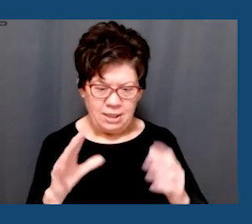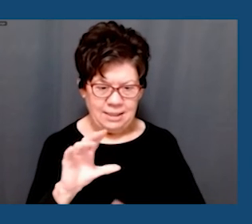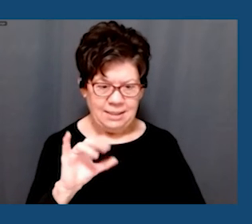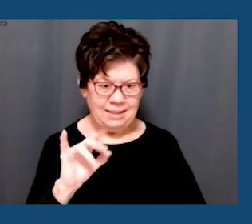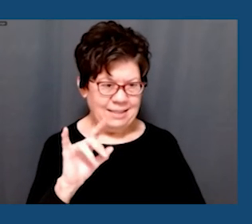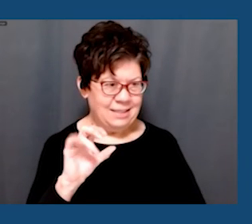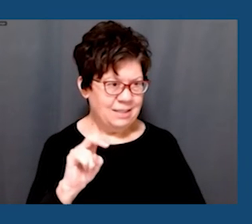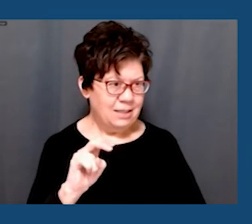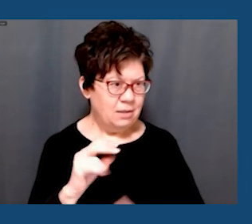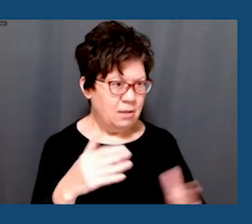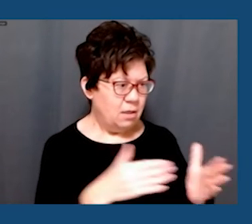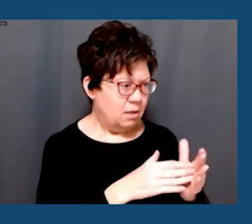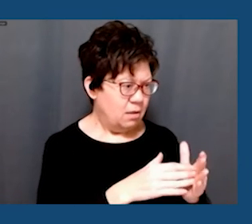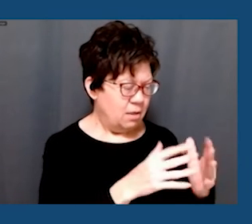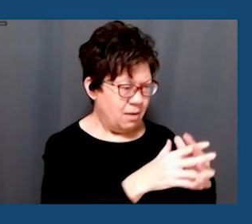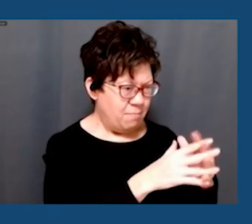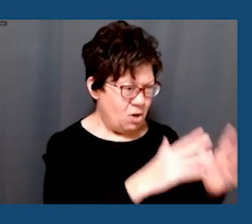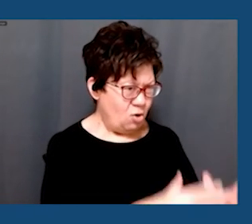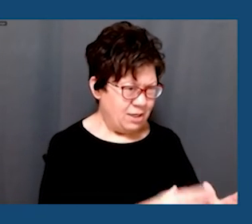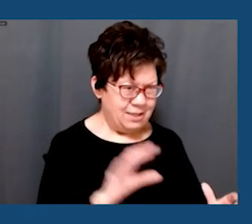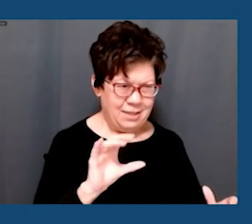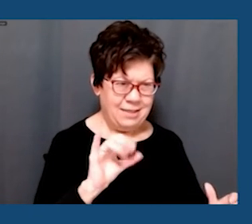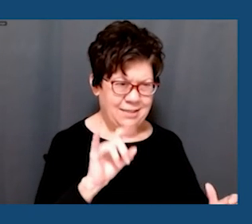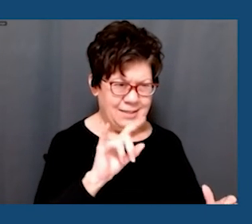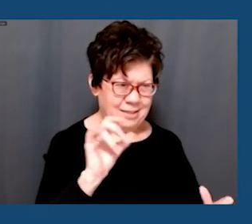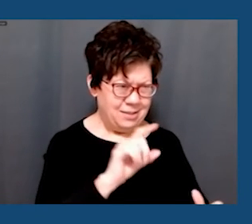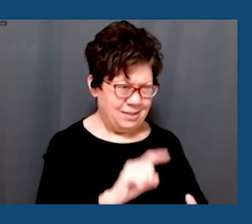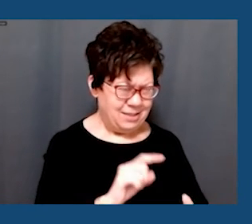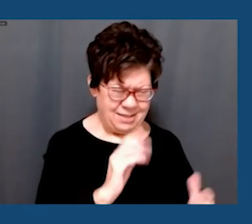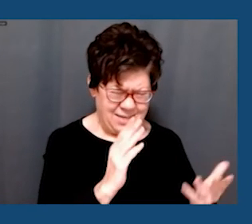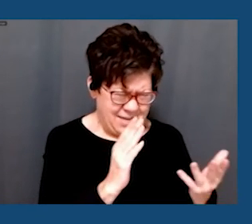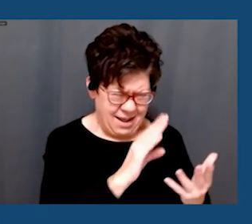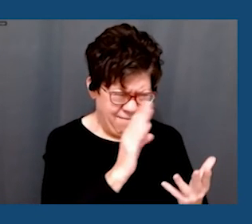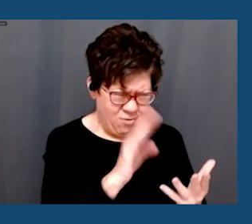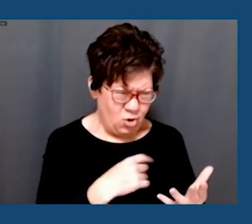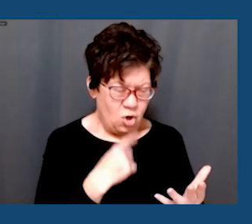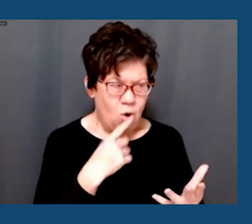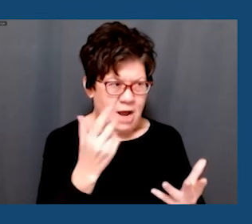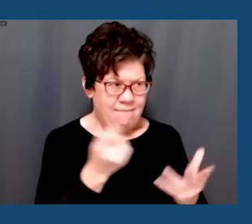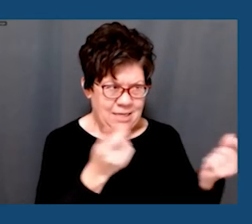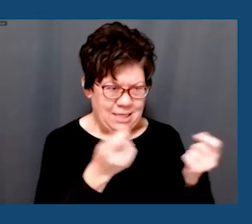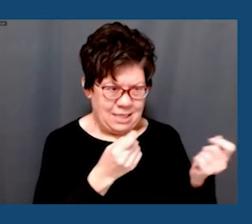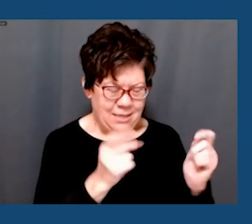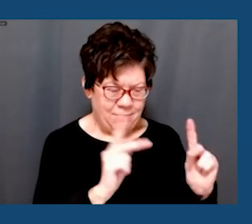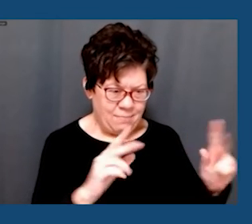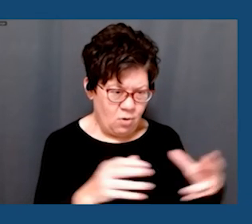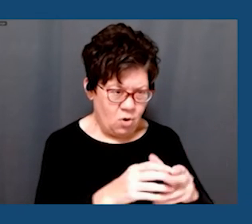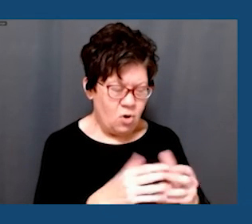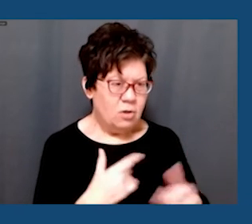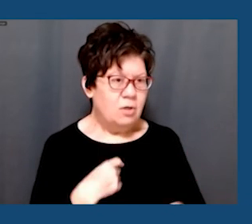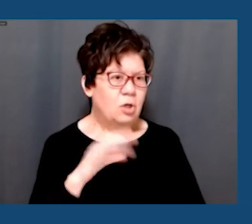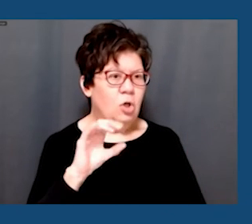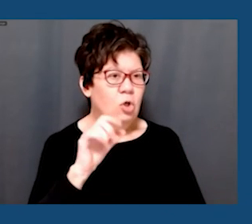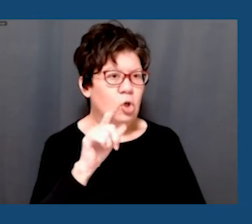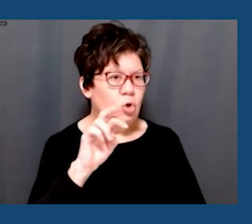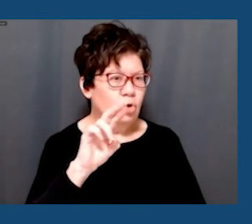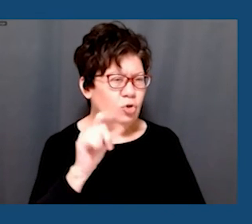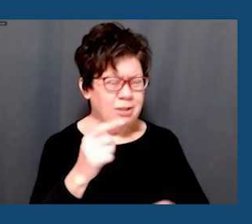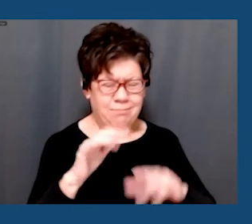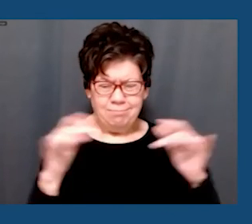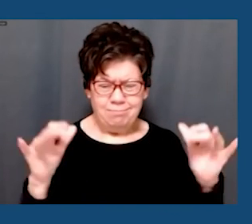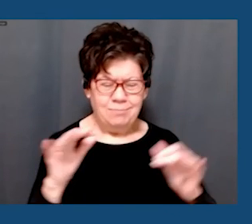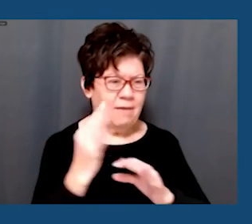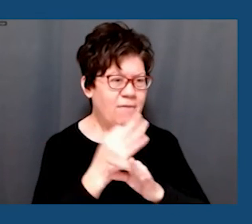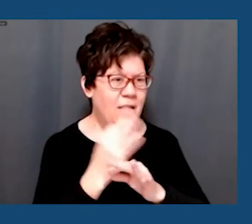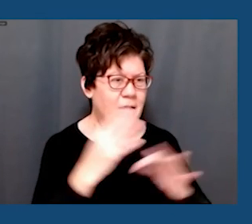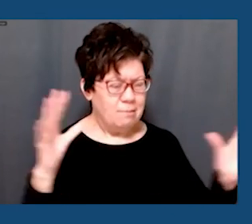And I want to have a healing there and understand. I've gathered people and I've brought people together in our own state, clergy from all faiths. How can we deal with this at a